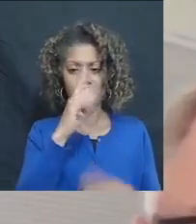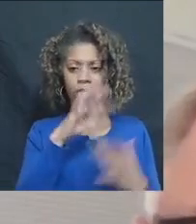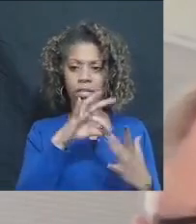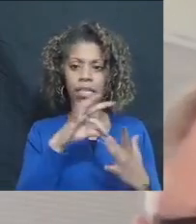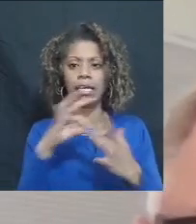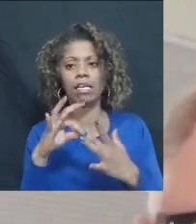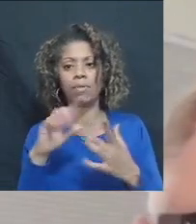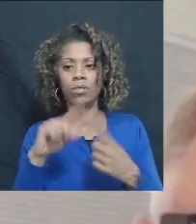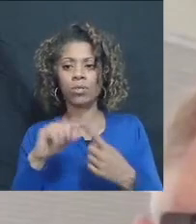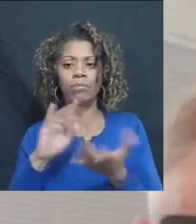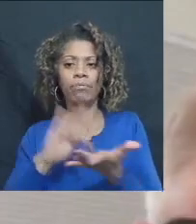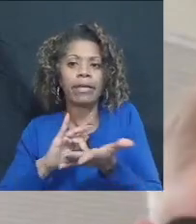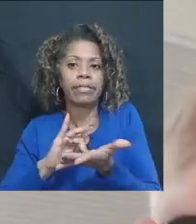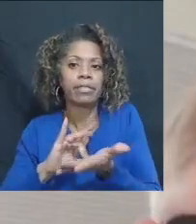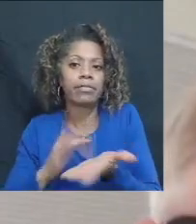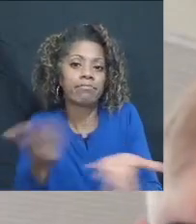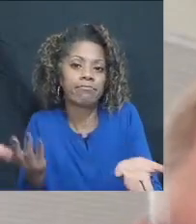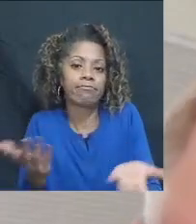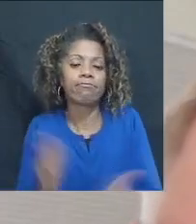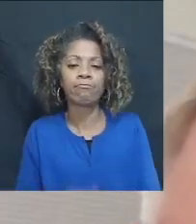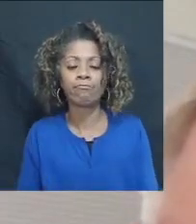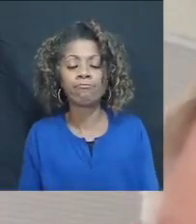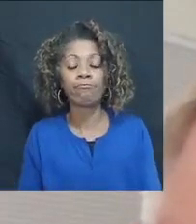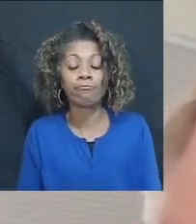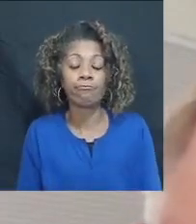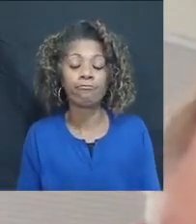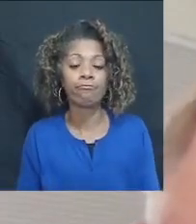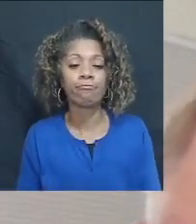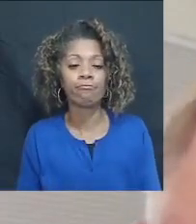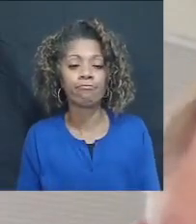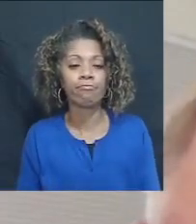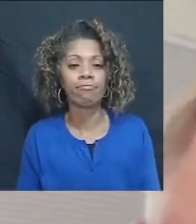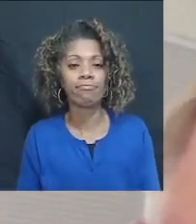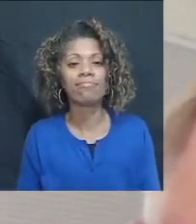right. So let's talk about Mitch Daniels.